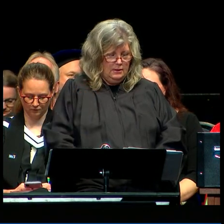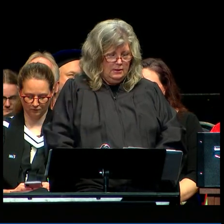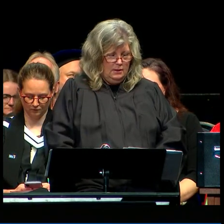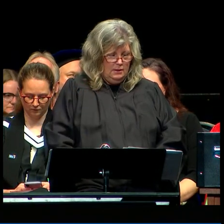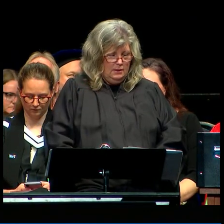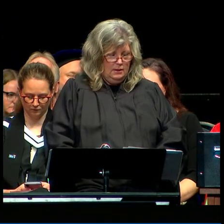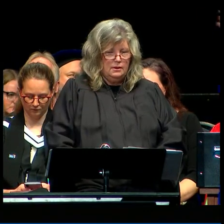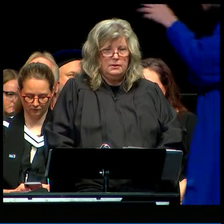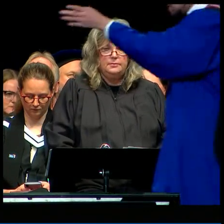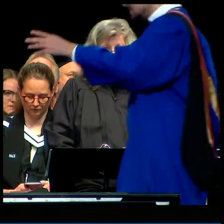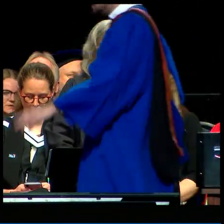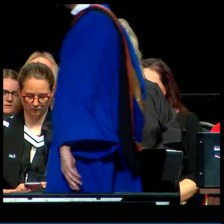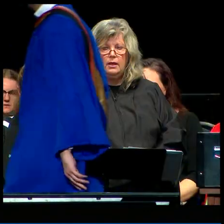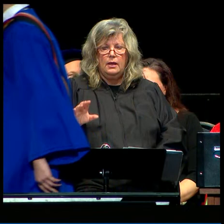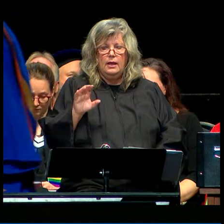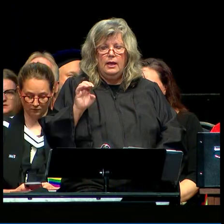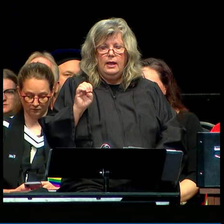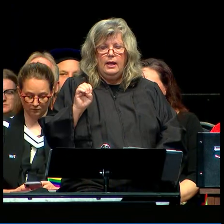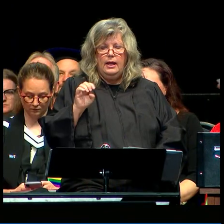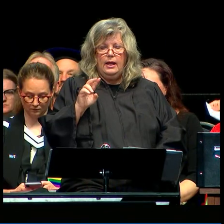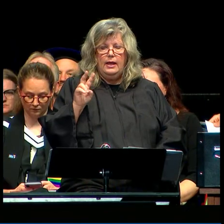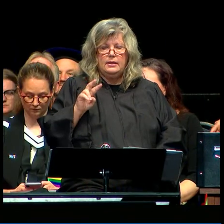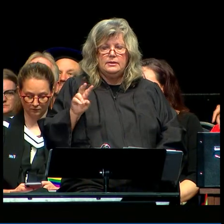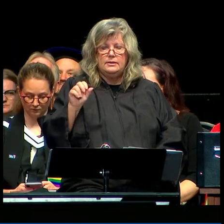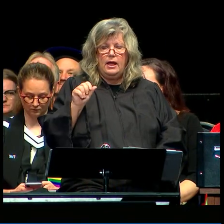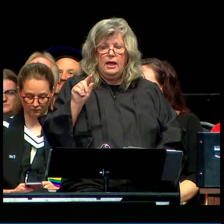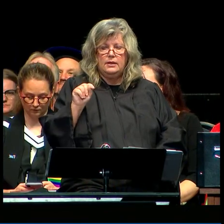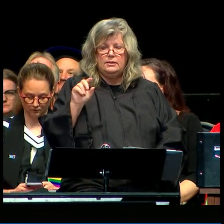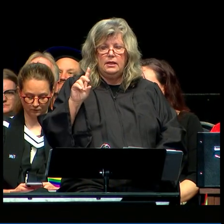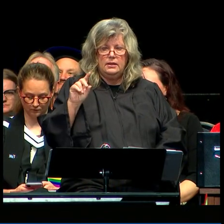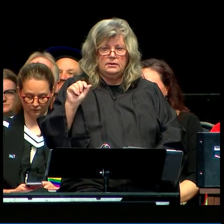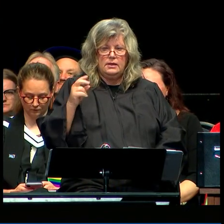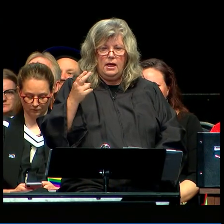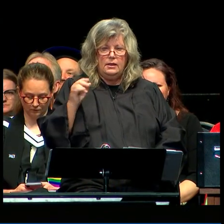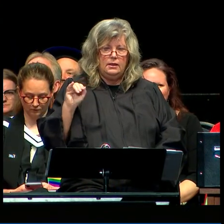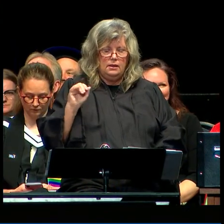Izzat Dahi, with distinction.